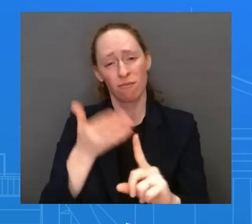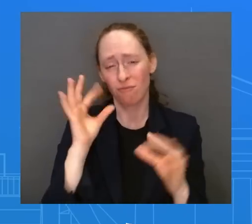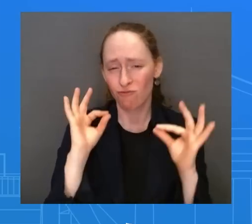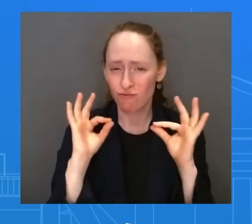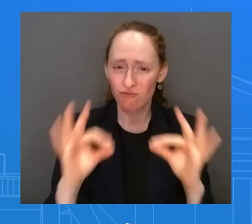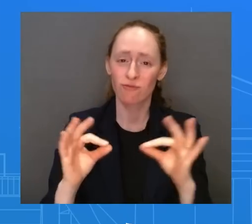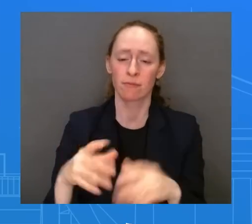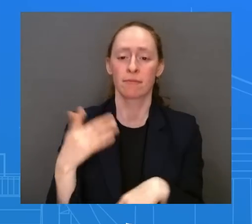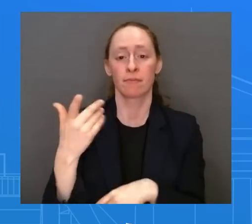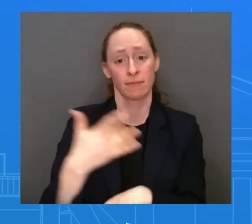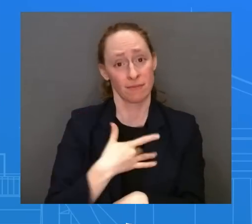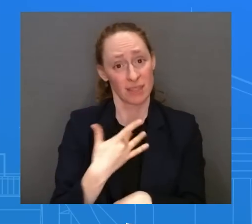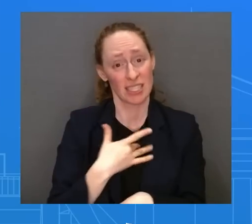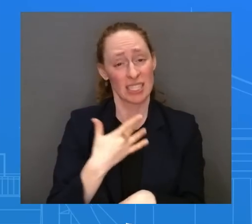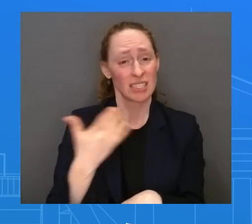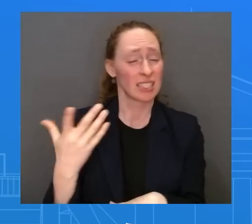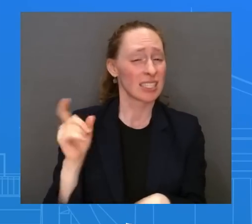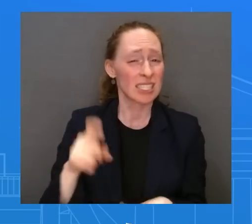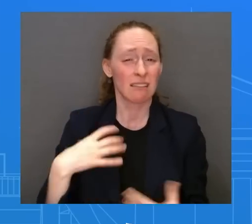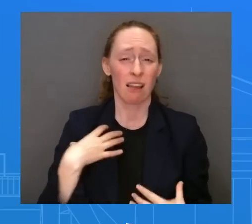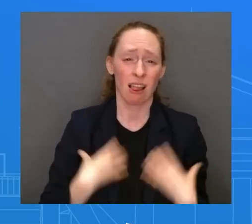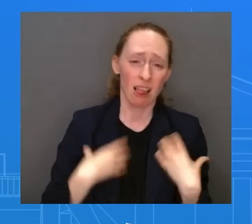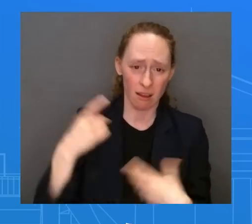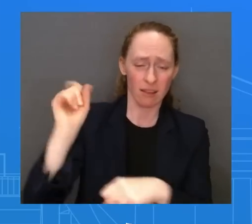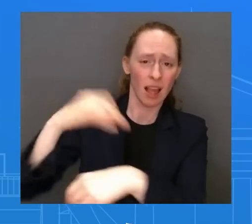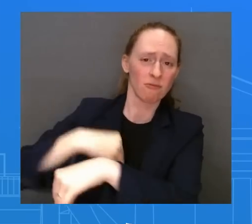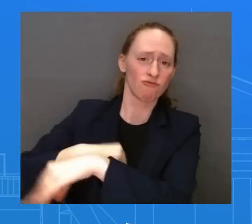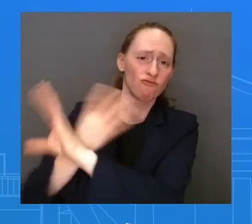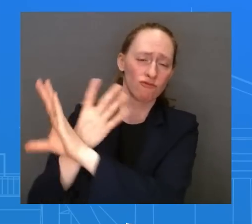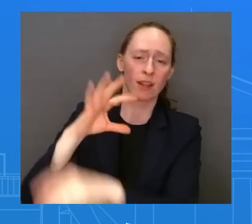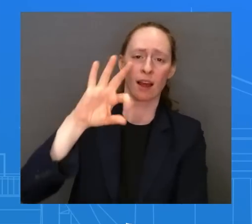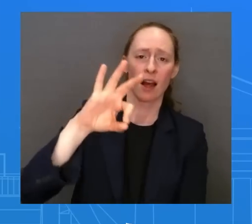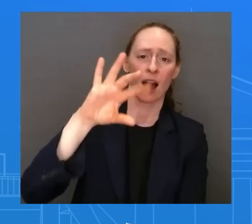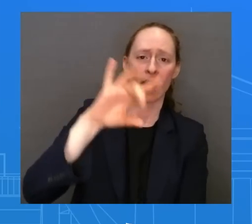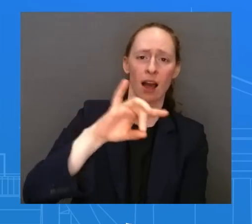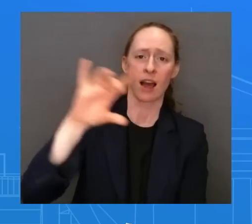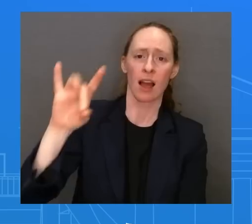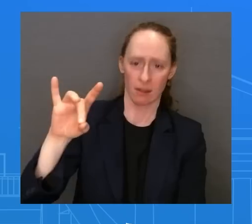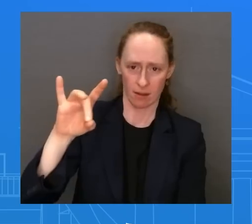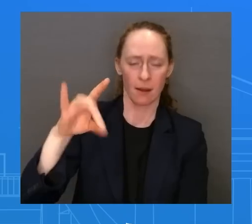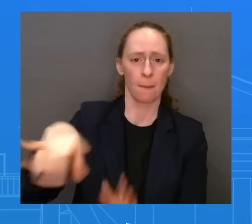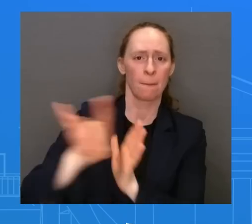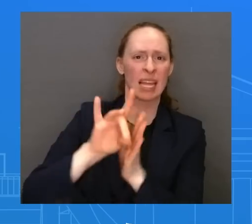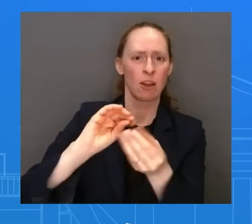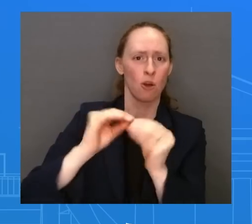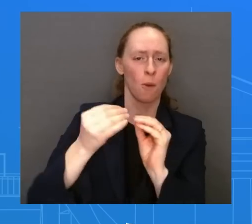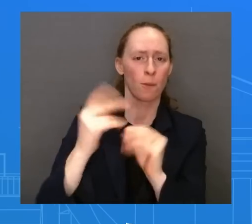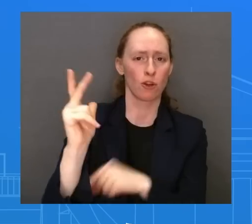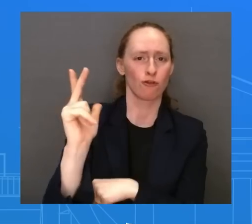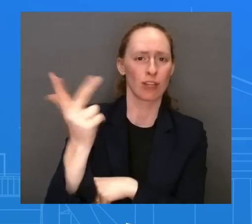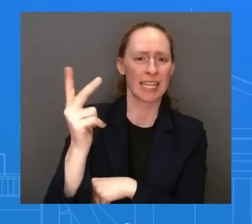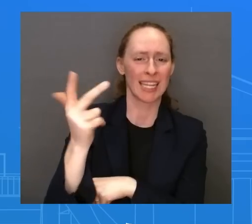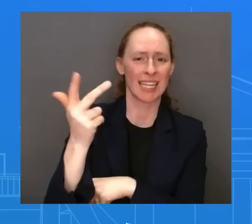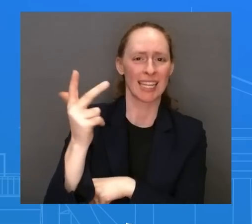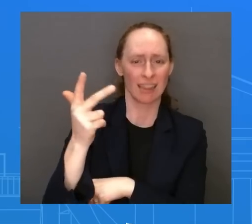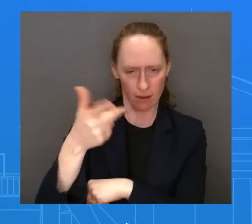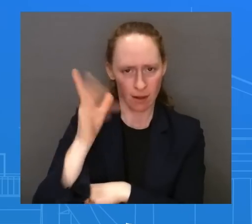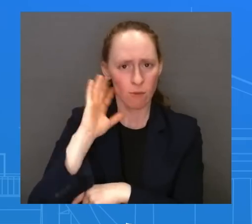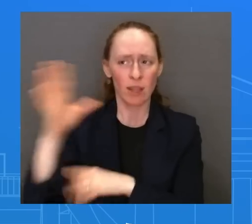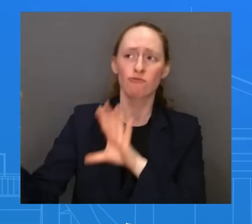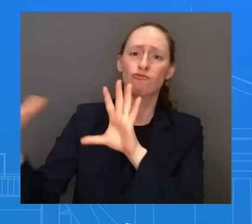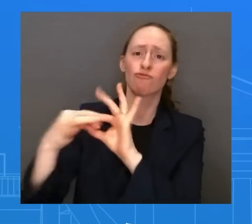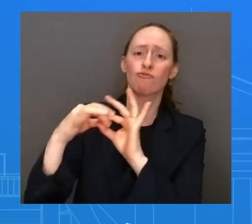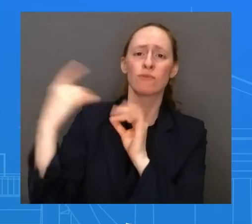counselor who has been specifically trained to support lgbtqi plus kids this is a new service that the Biden